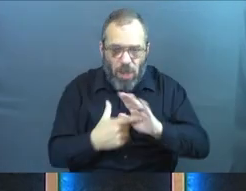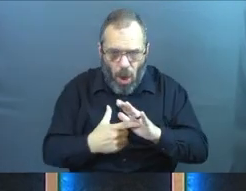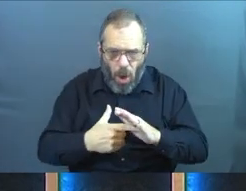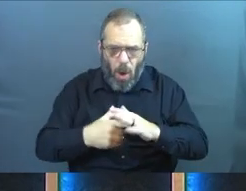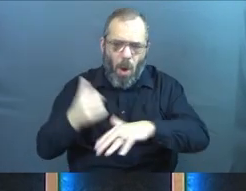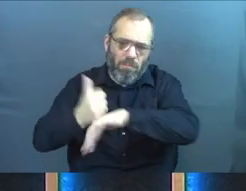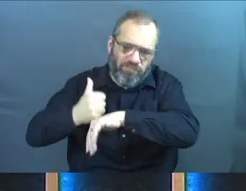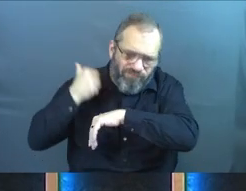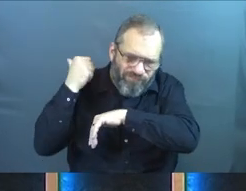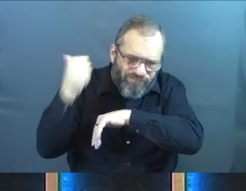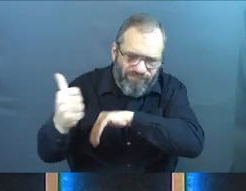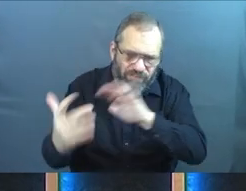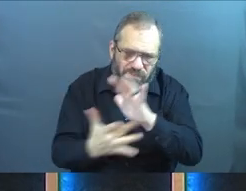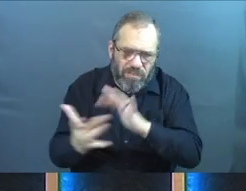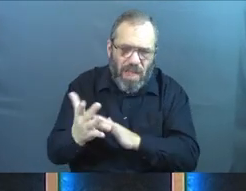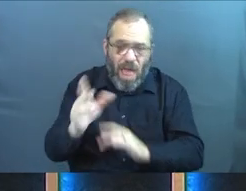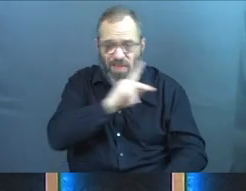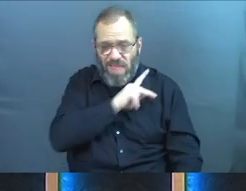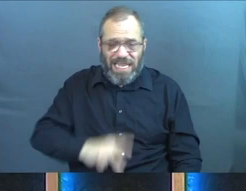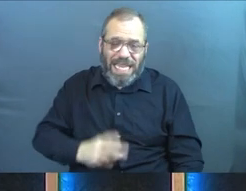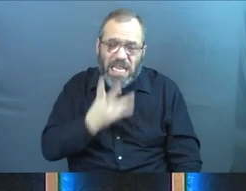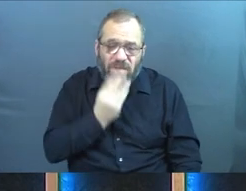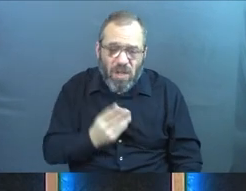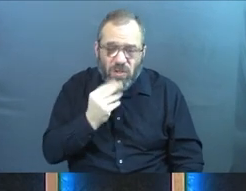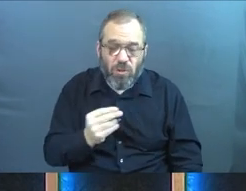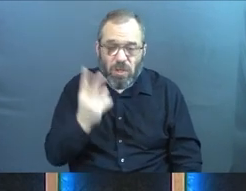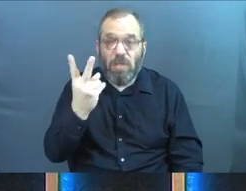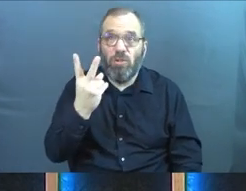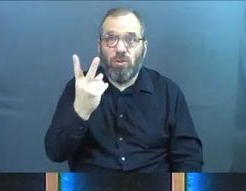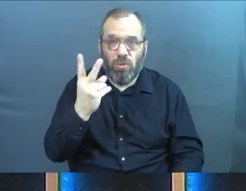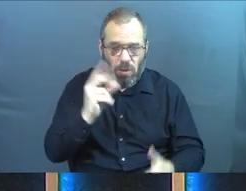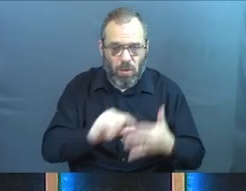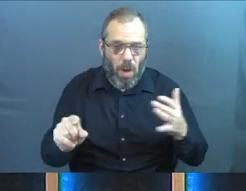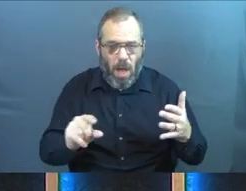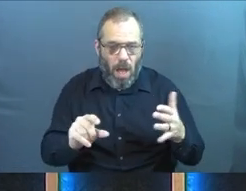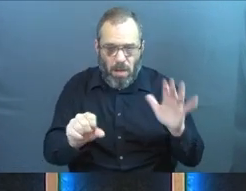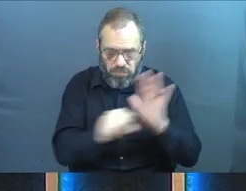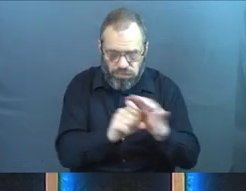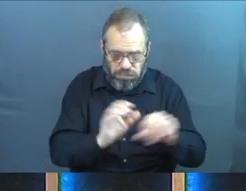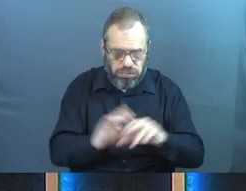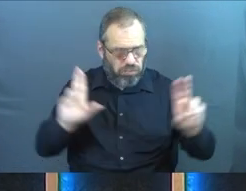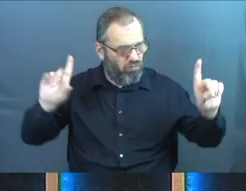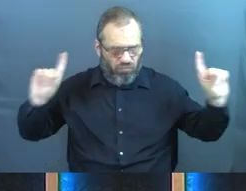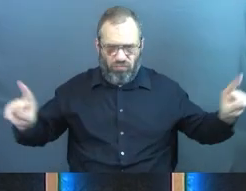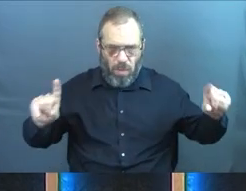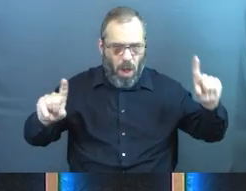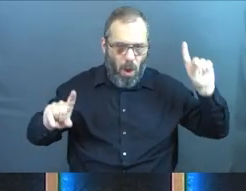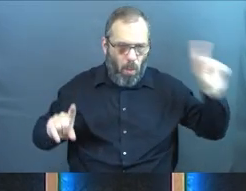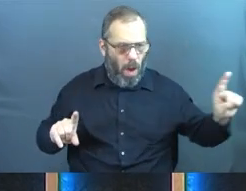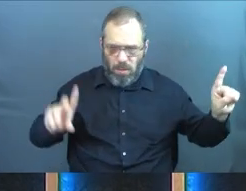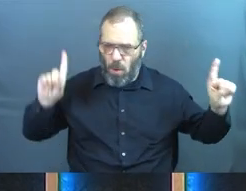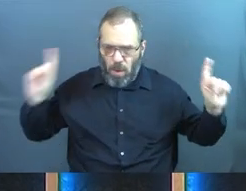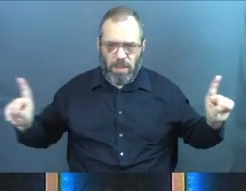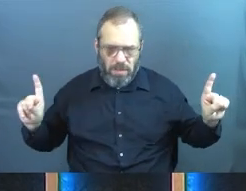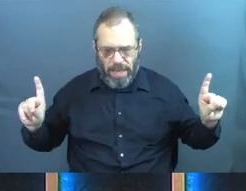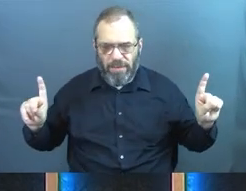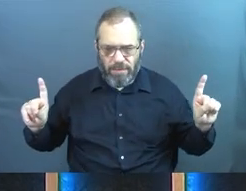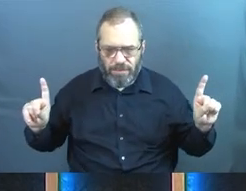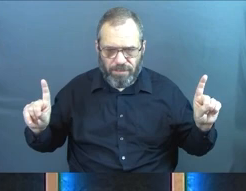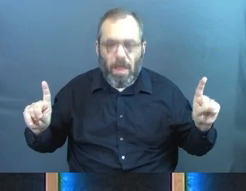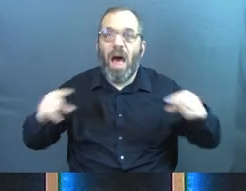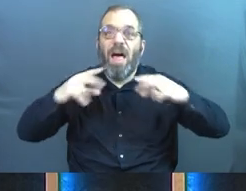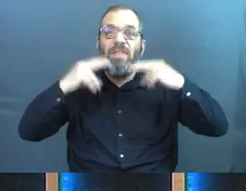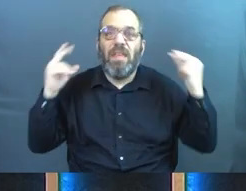the charge against him, and it read, the King of the Jews, and two revolutionaries were crucified with him, one on his right and one on